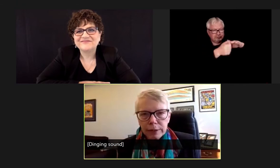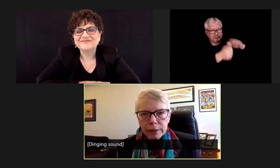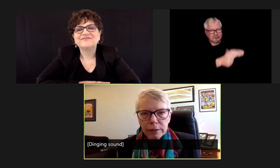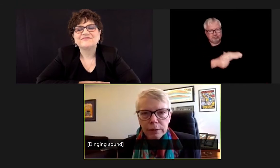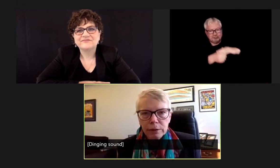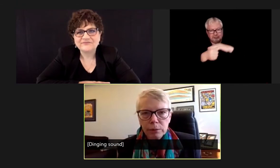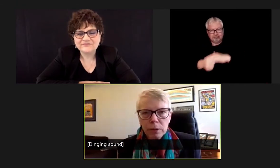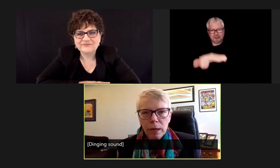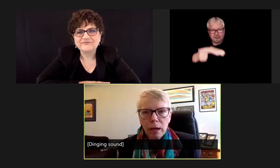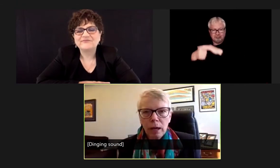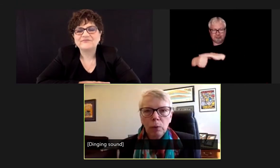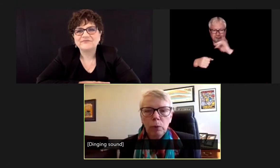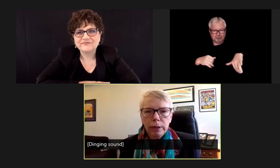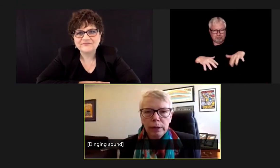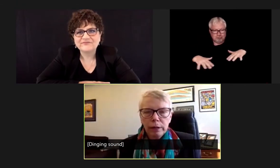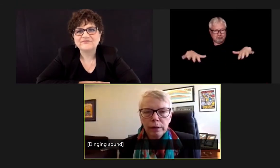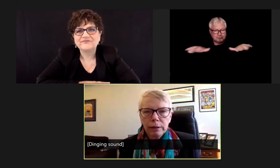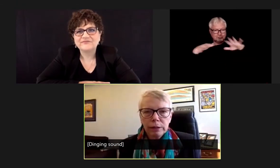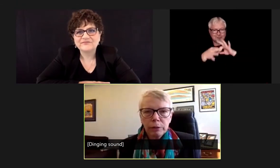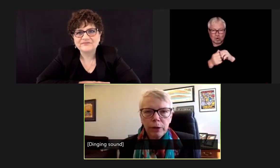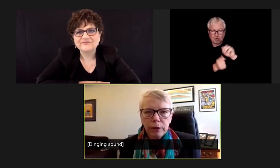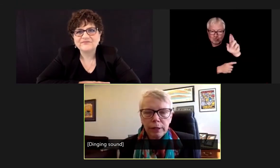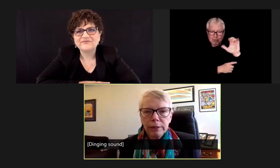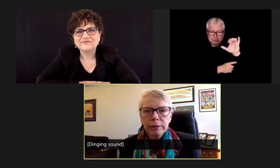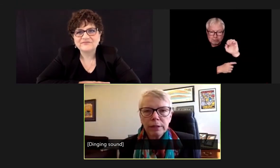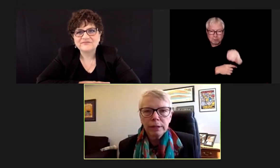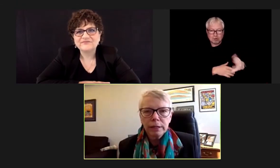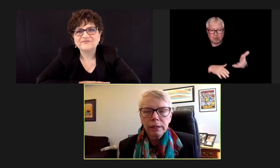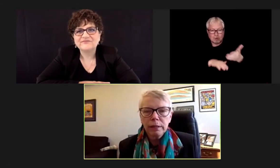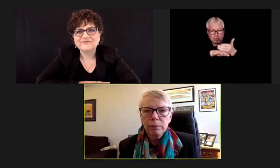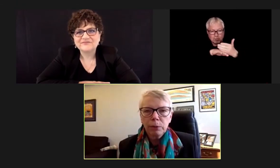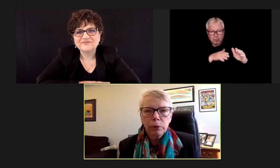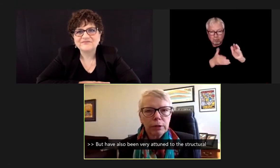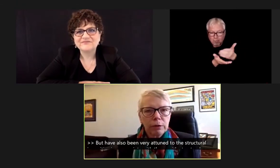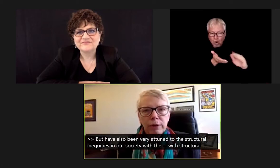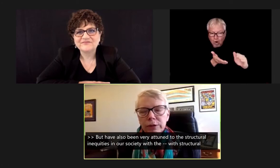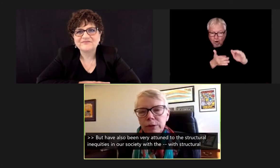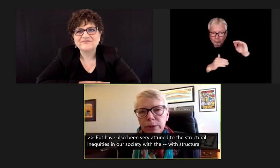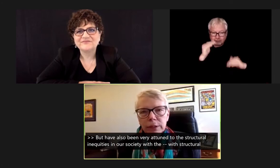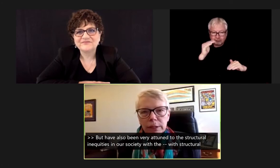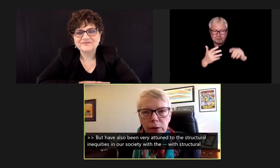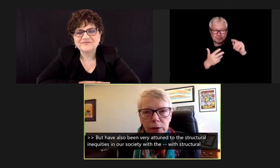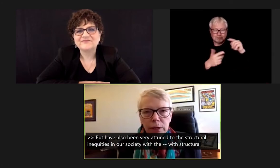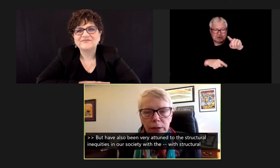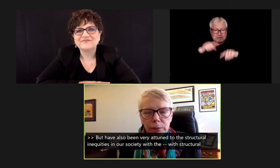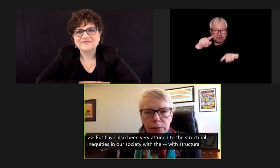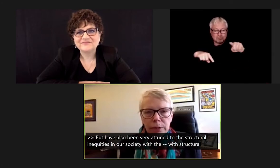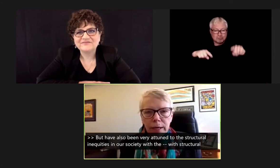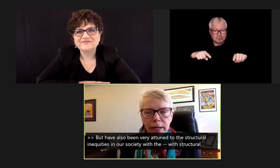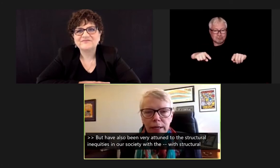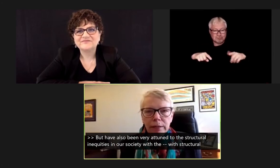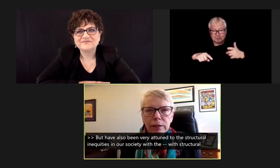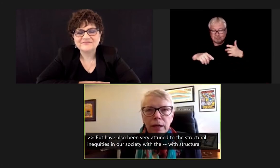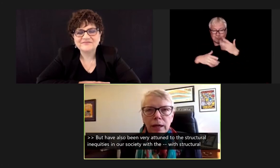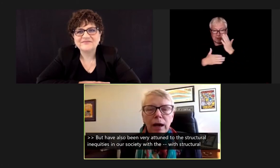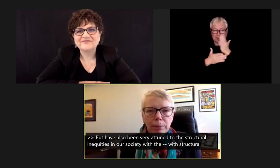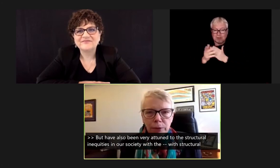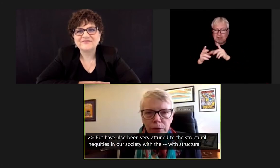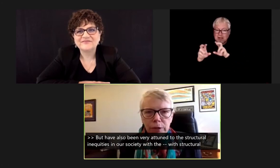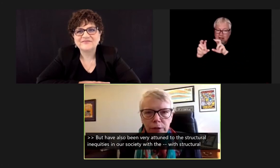structural racism, with disparities in both investment and outcomes